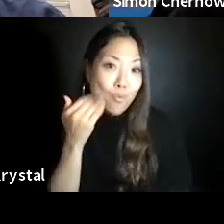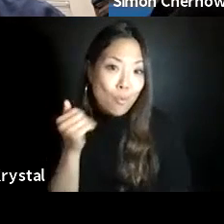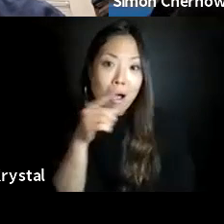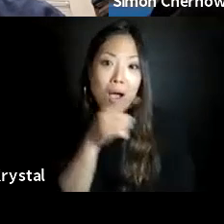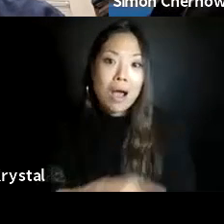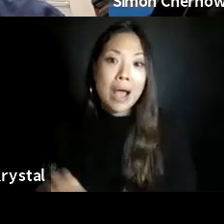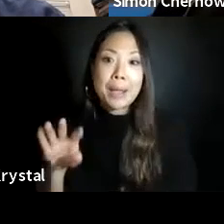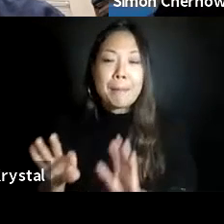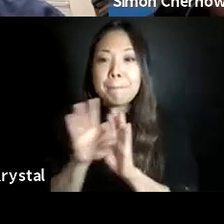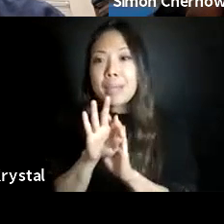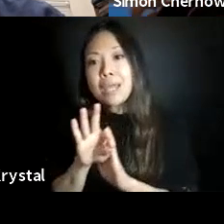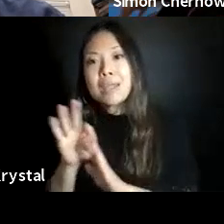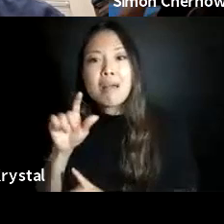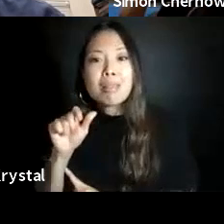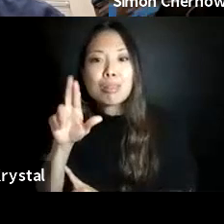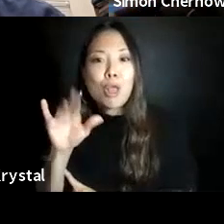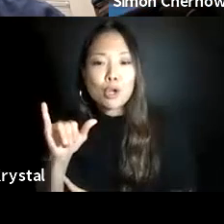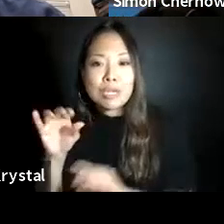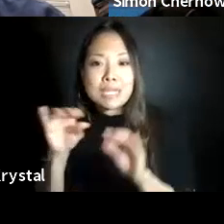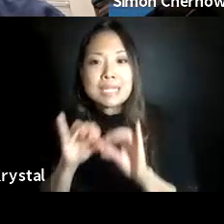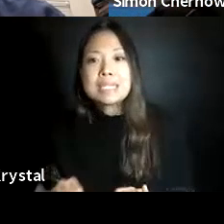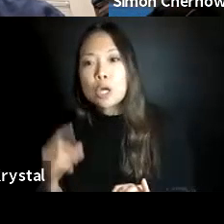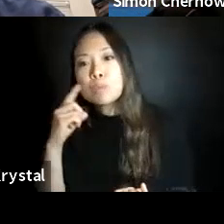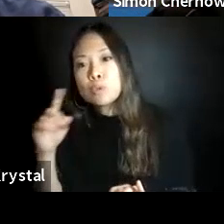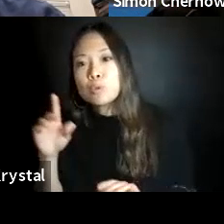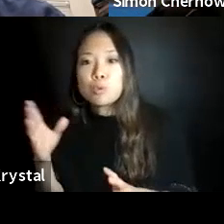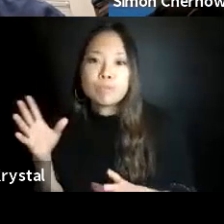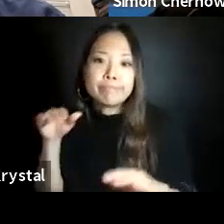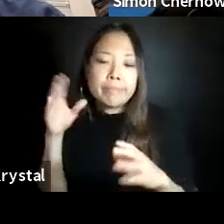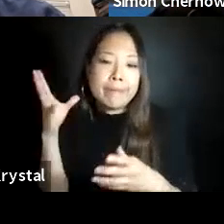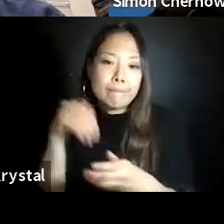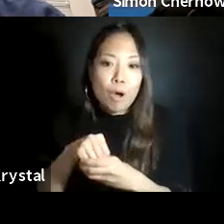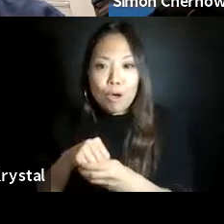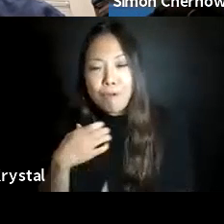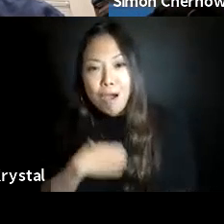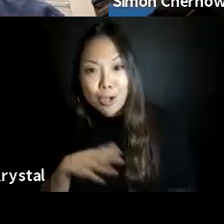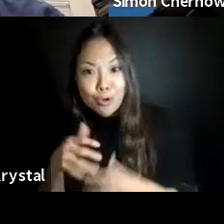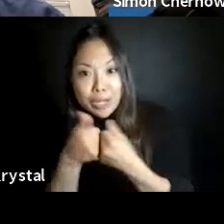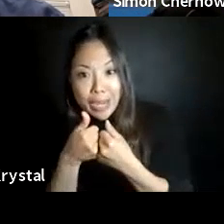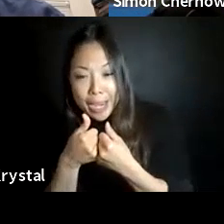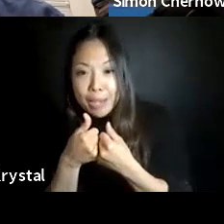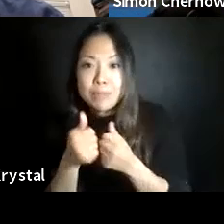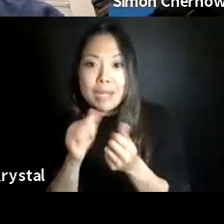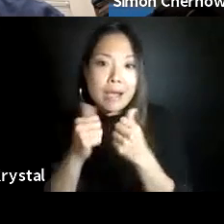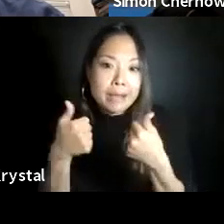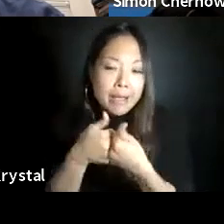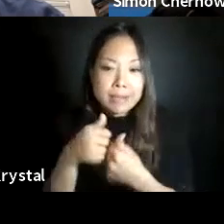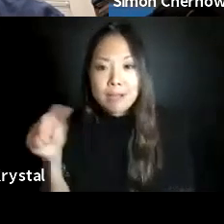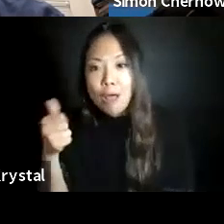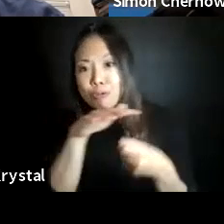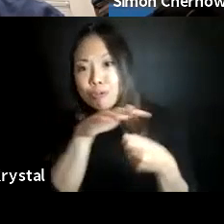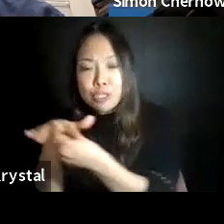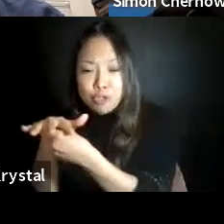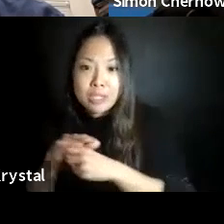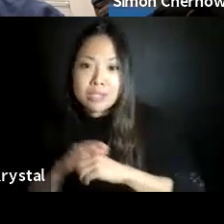enter into Hunger Game to fight the kids from other districts. Using the tier and the lottery to enter exam school are exact